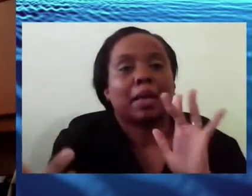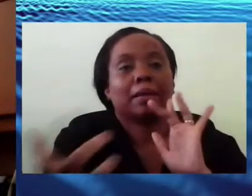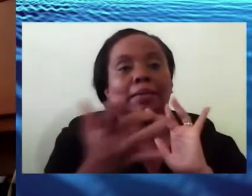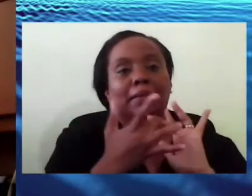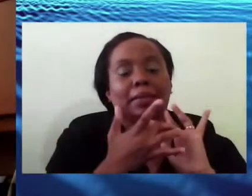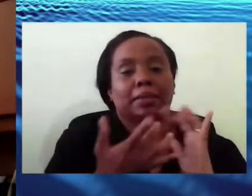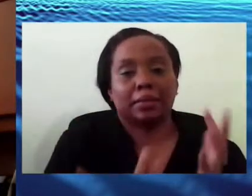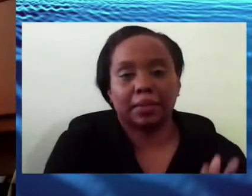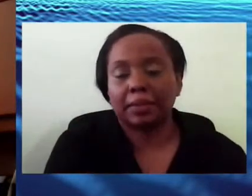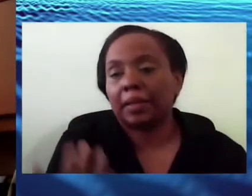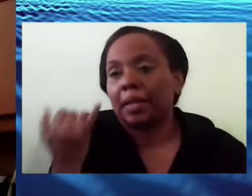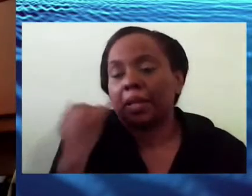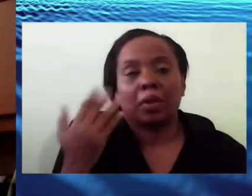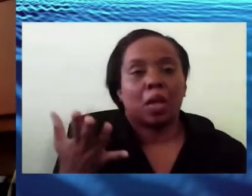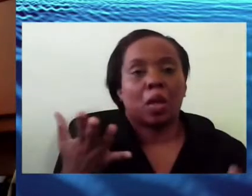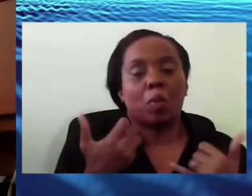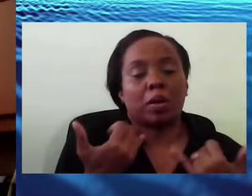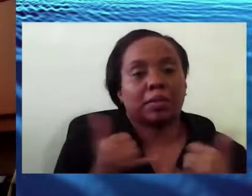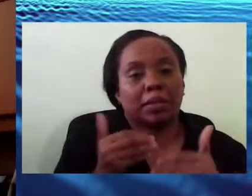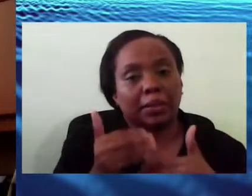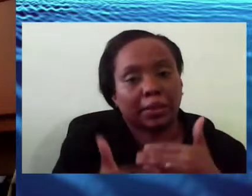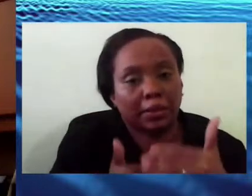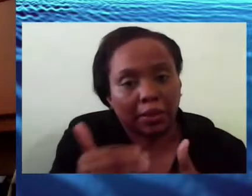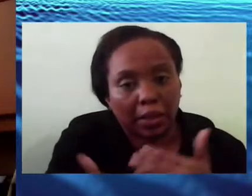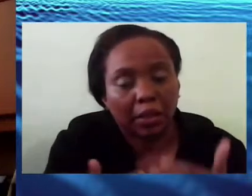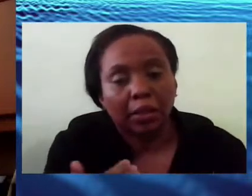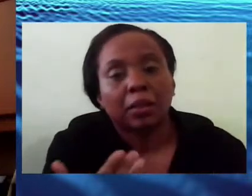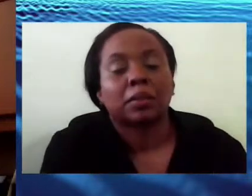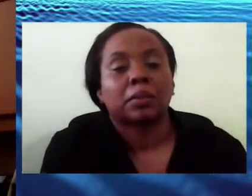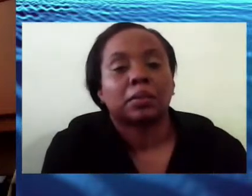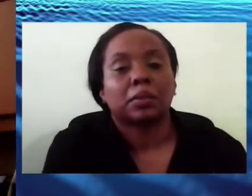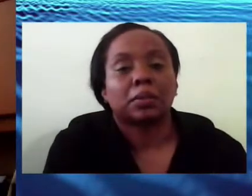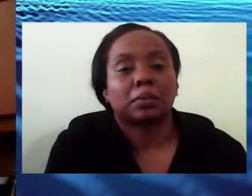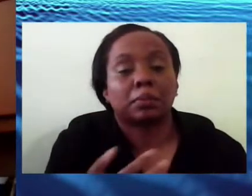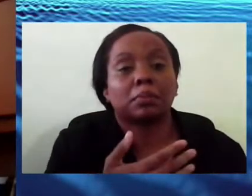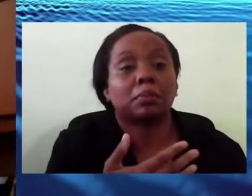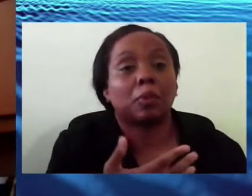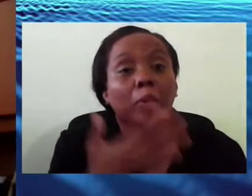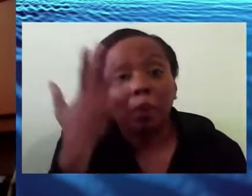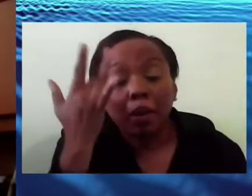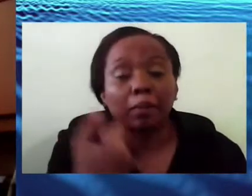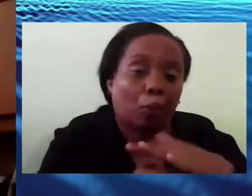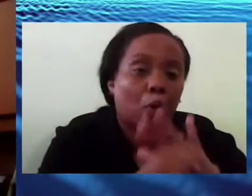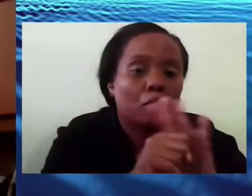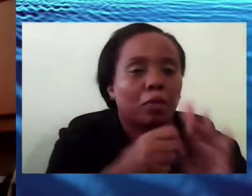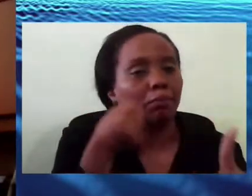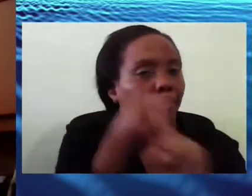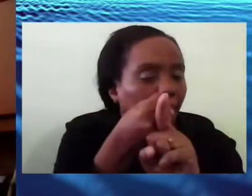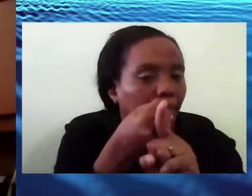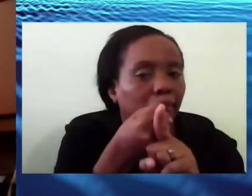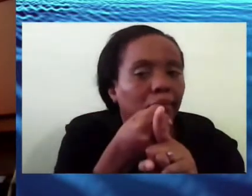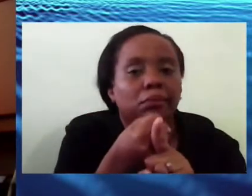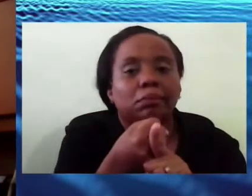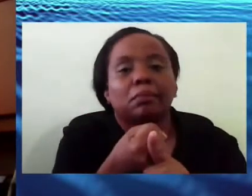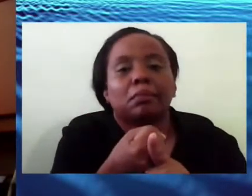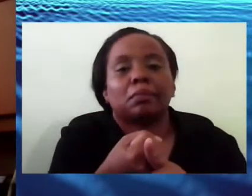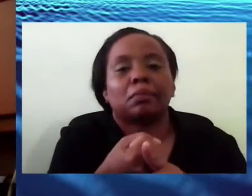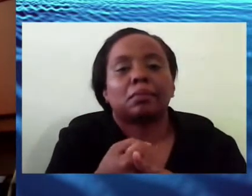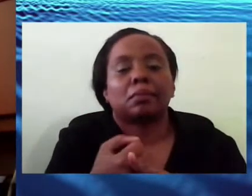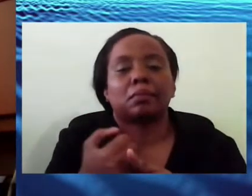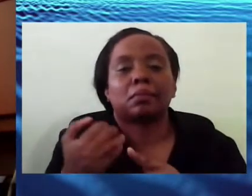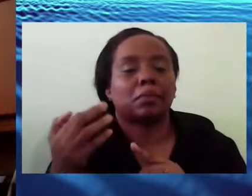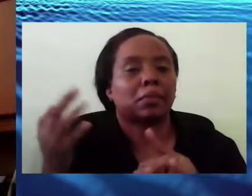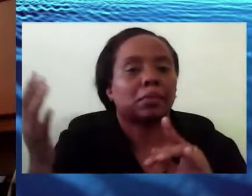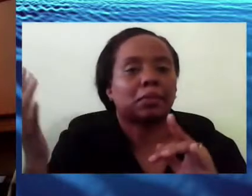Are we still going forward? Because there is the expectation that there was COVID and that traffic in the airport,